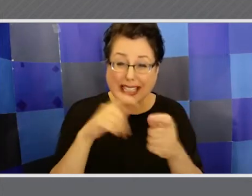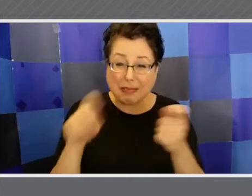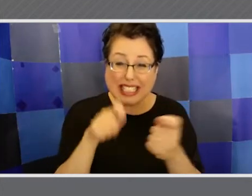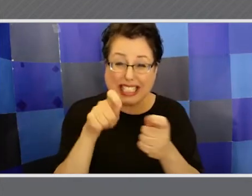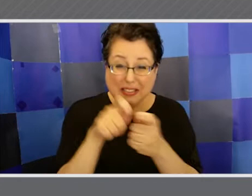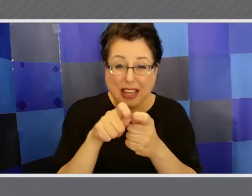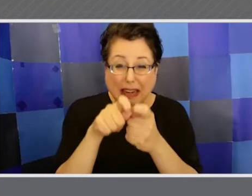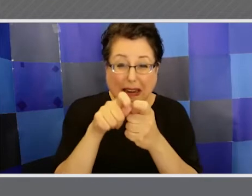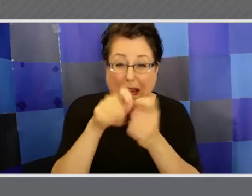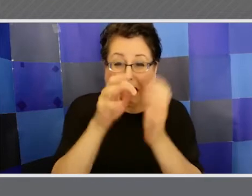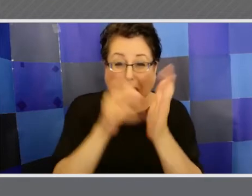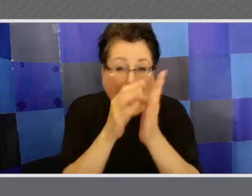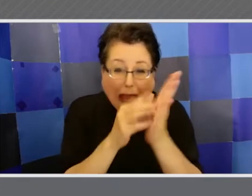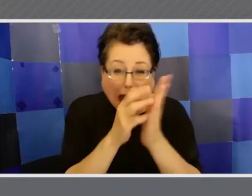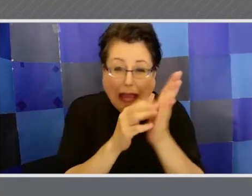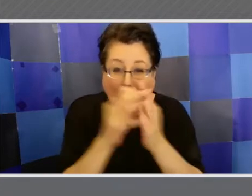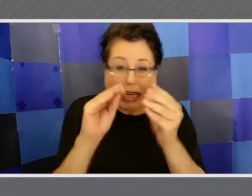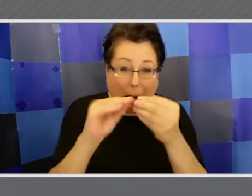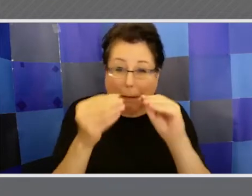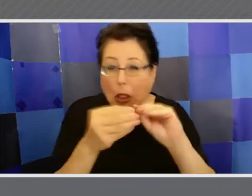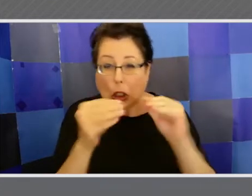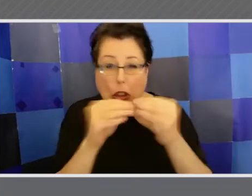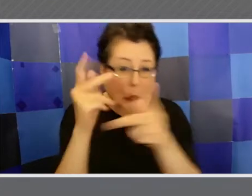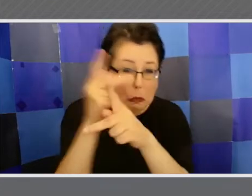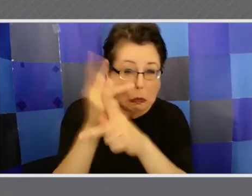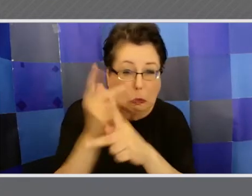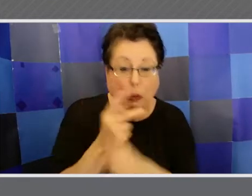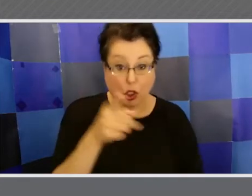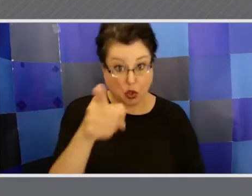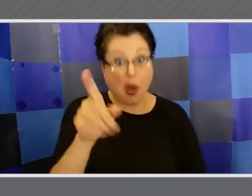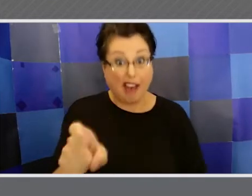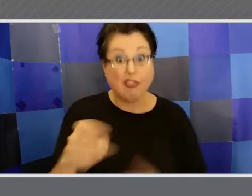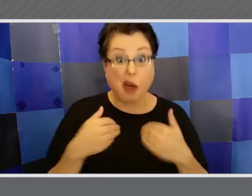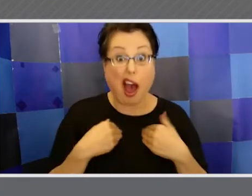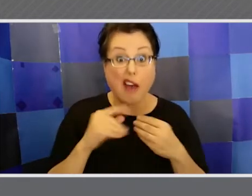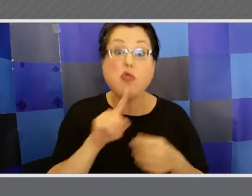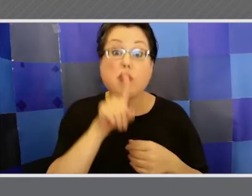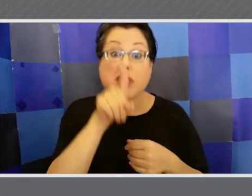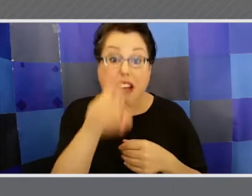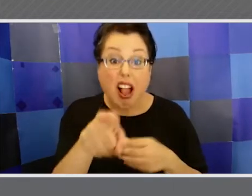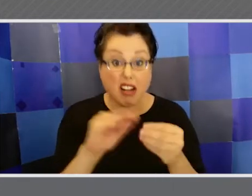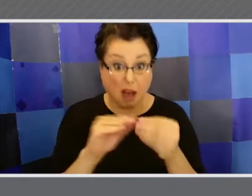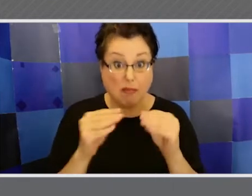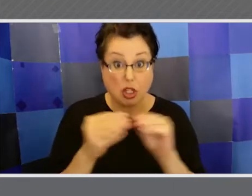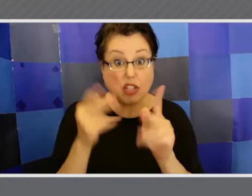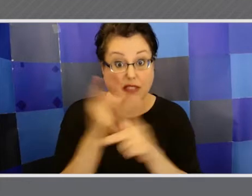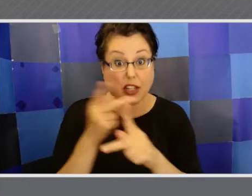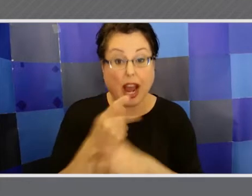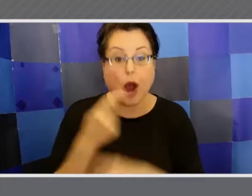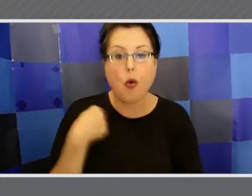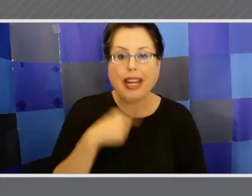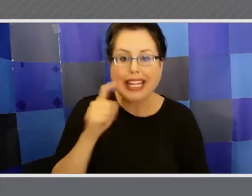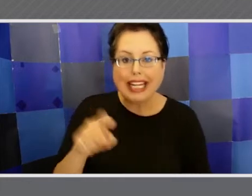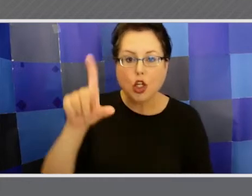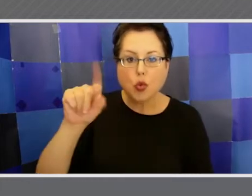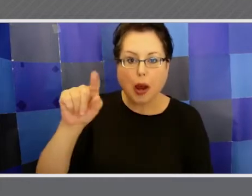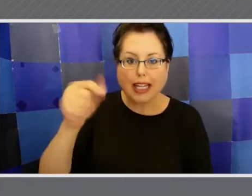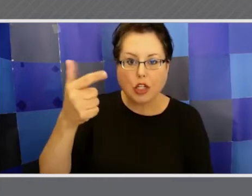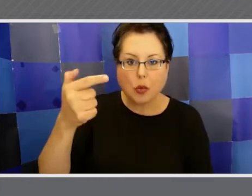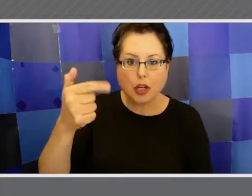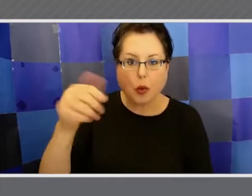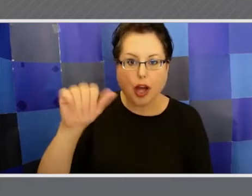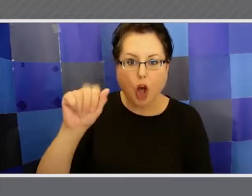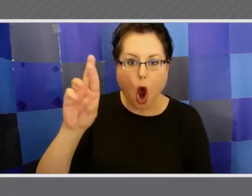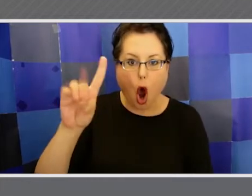have actual numbers to figure it out. So we will need 2021 audited numbers from the controller's